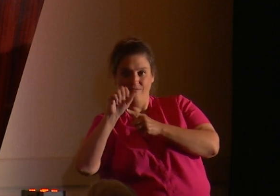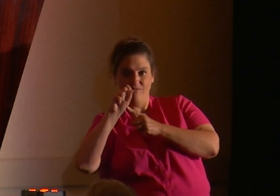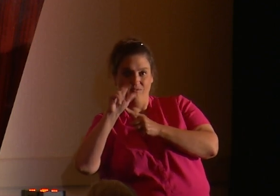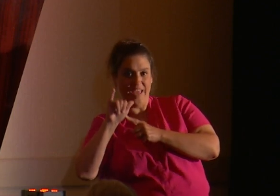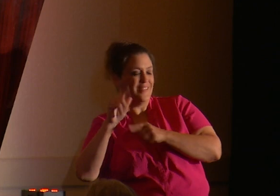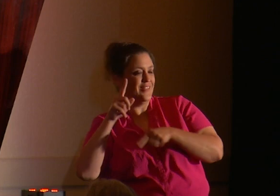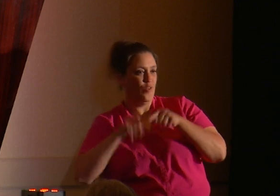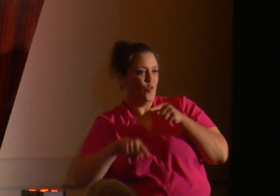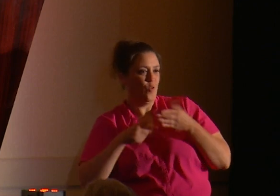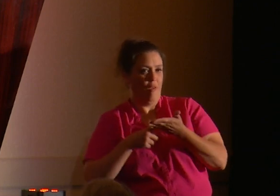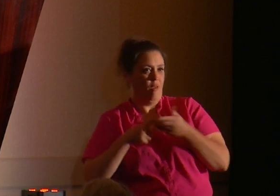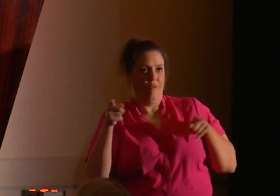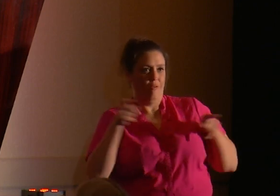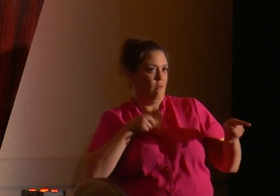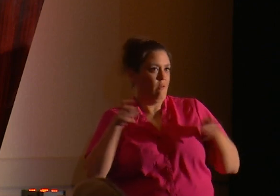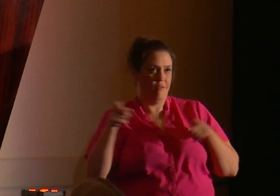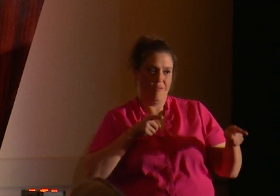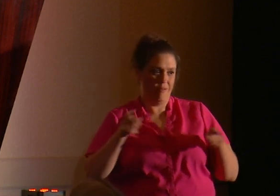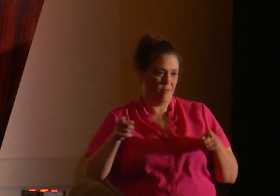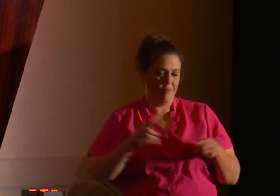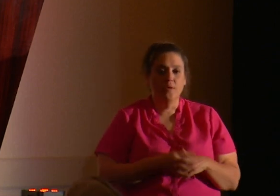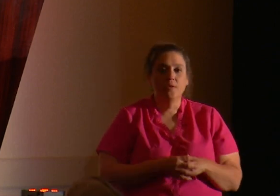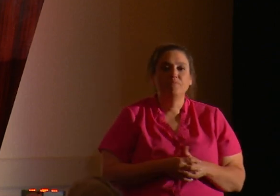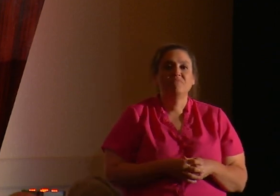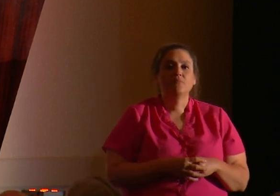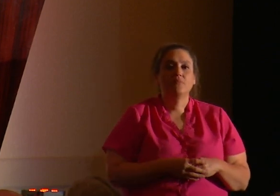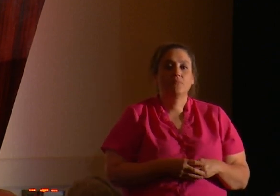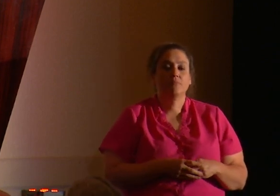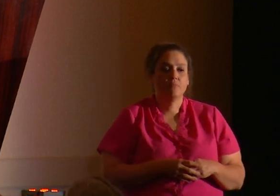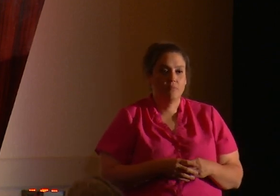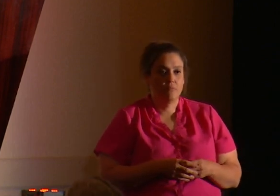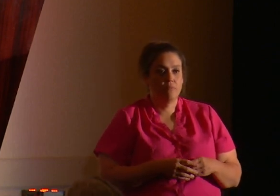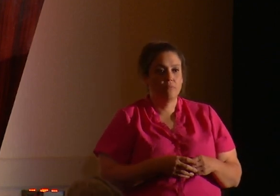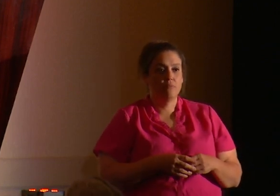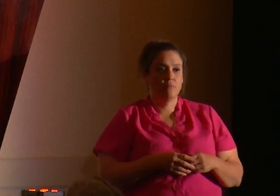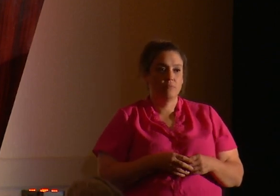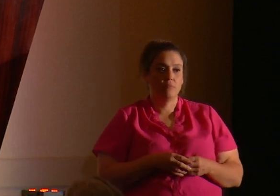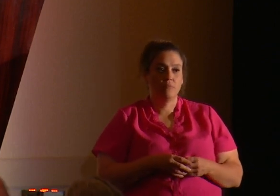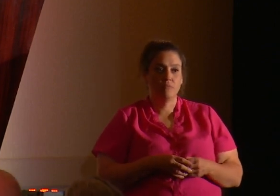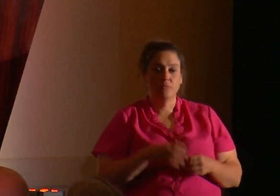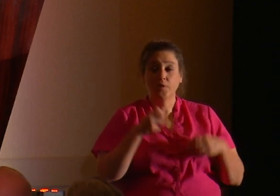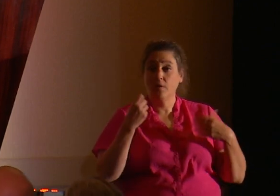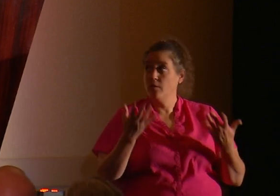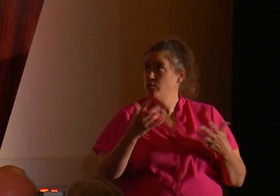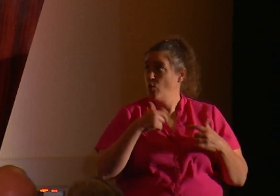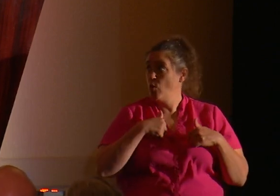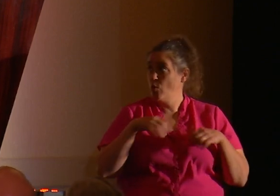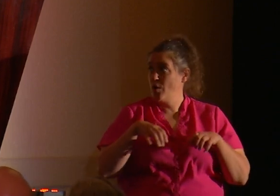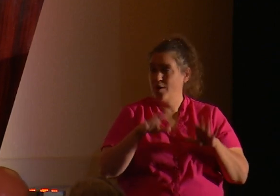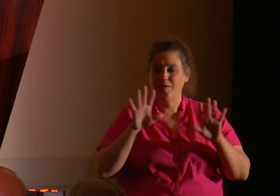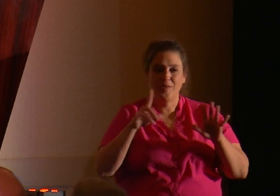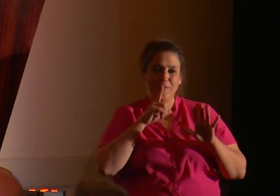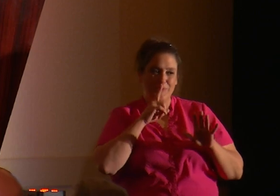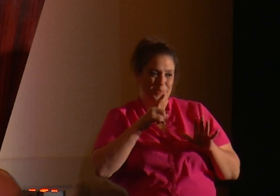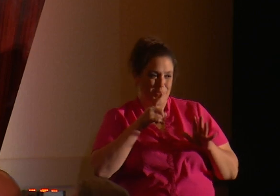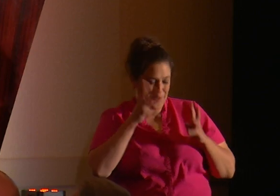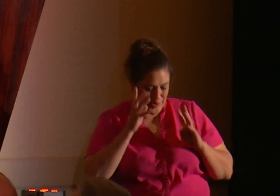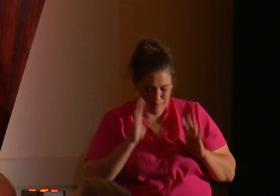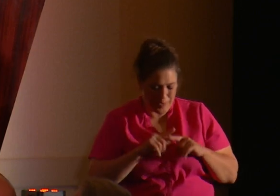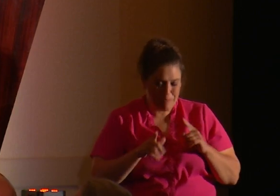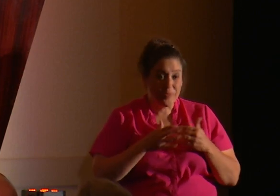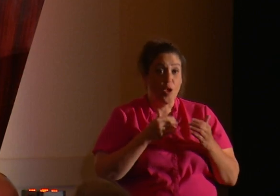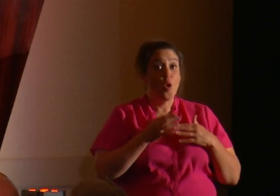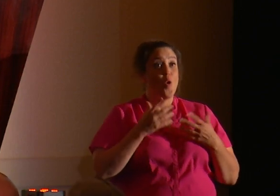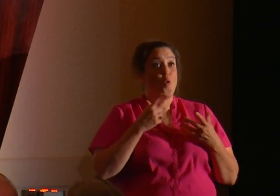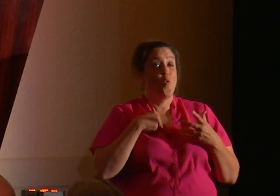So what I do is... Thank you. You have to remember, this is really freaky for me, so... So what I do